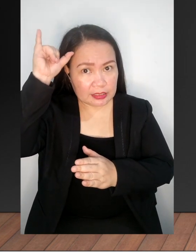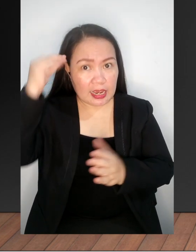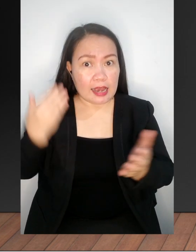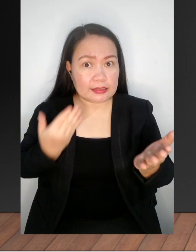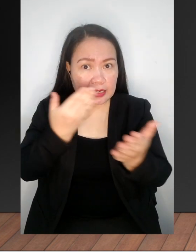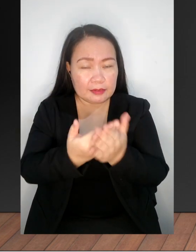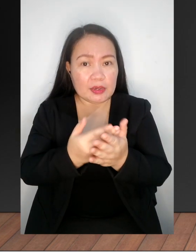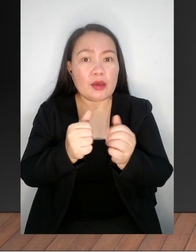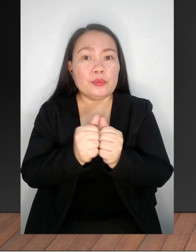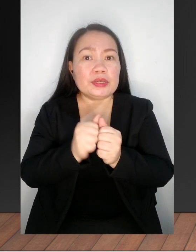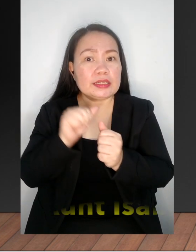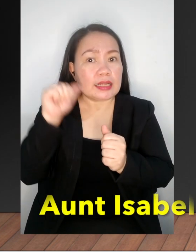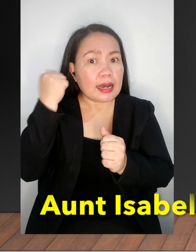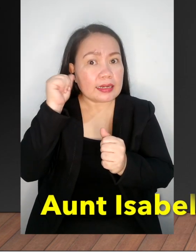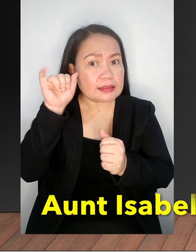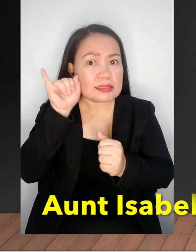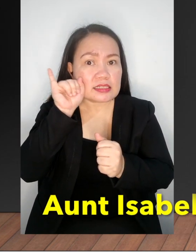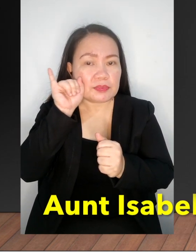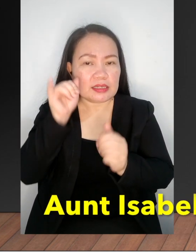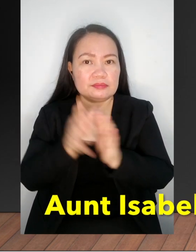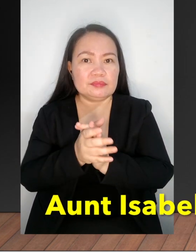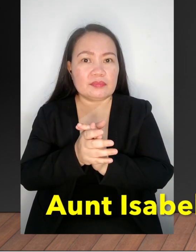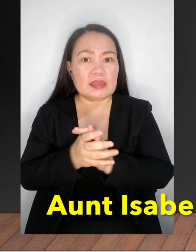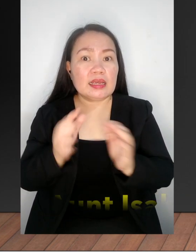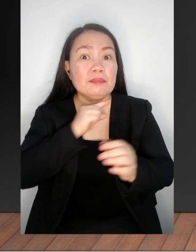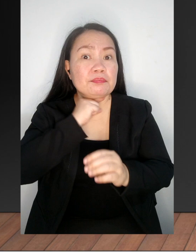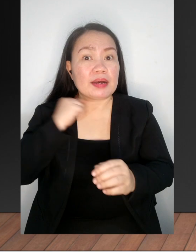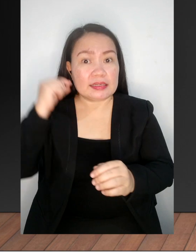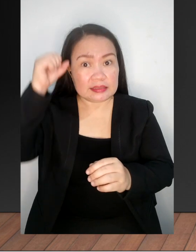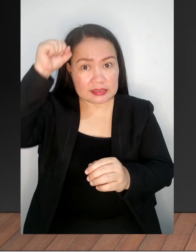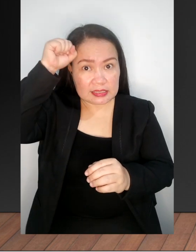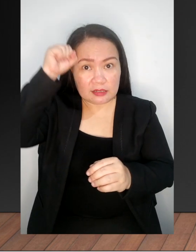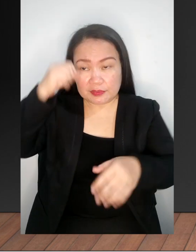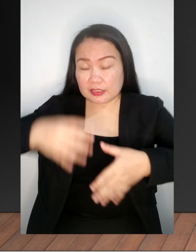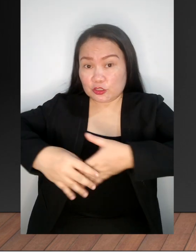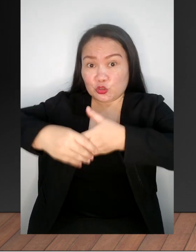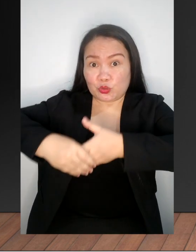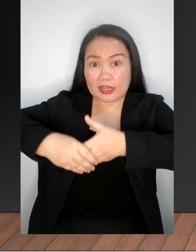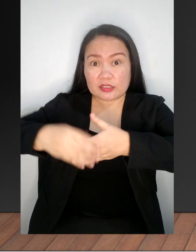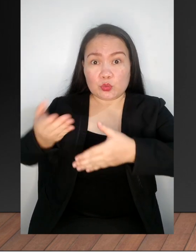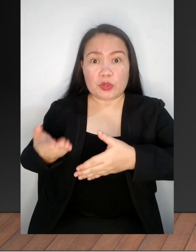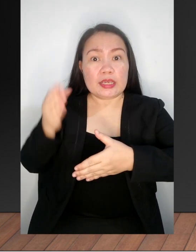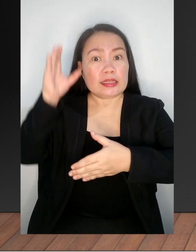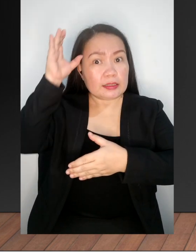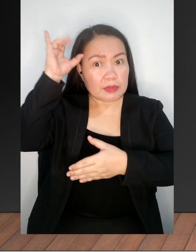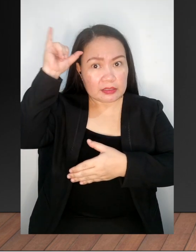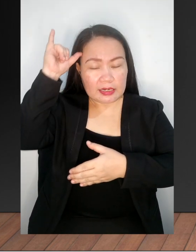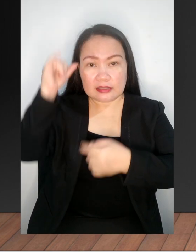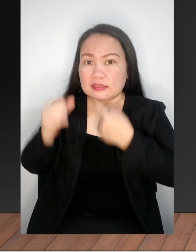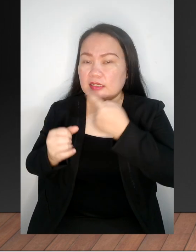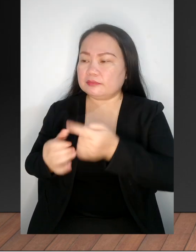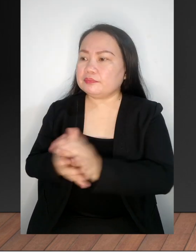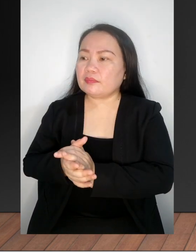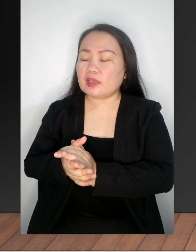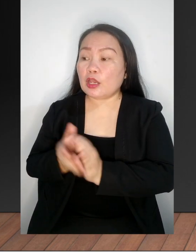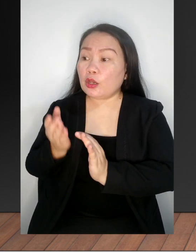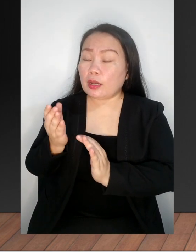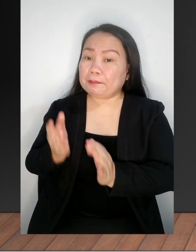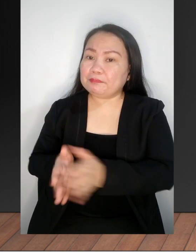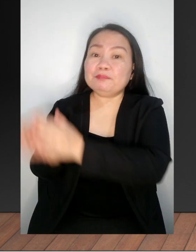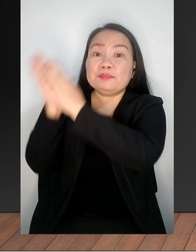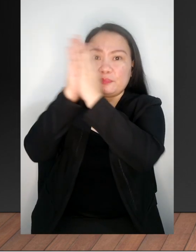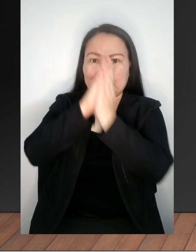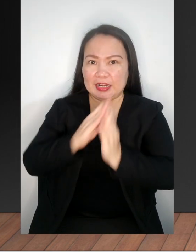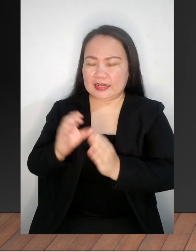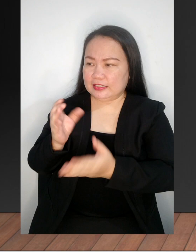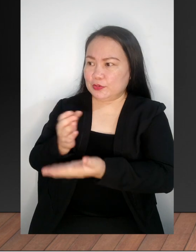arrived with Aunt Isabel. Padre Salve shook hands with Ibarra and said that he only